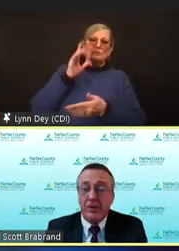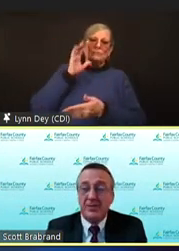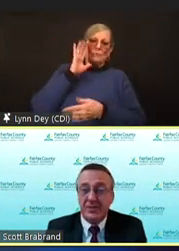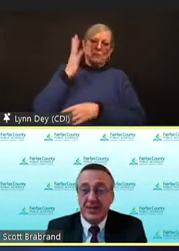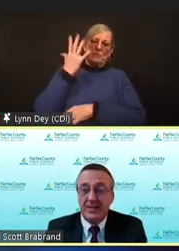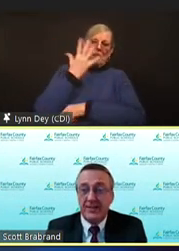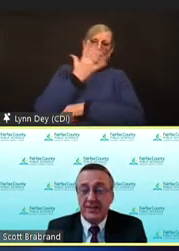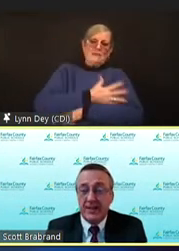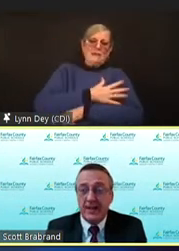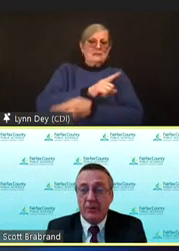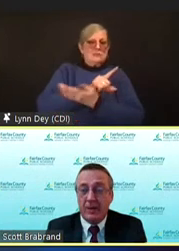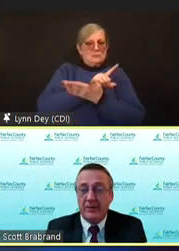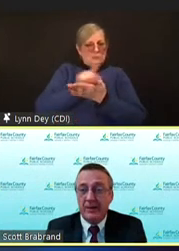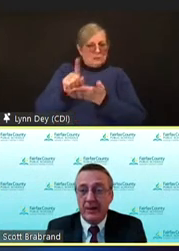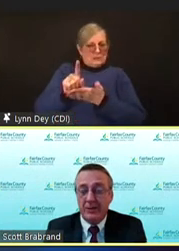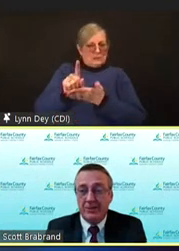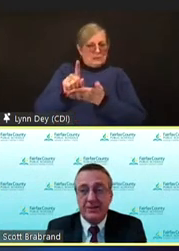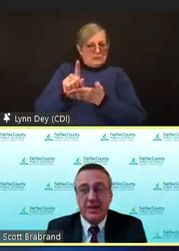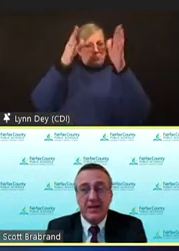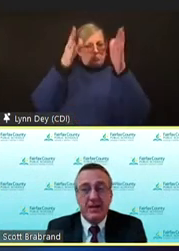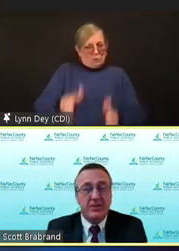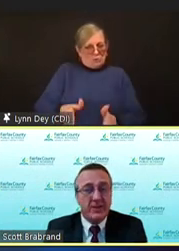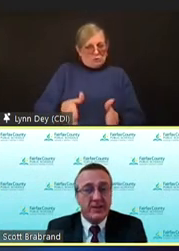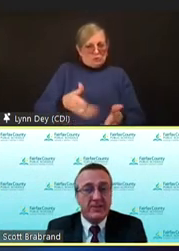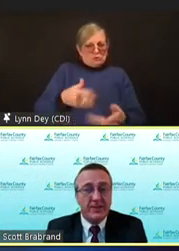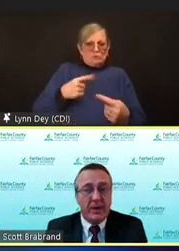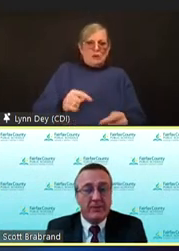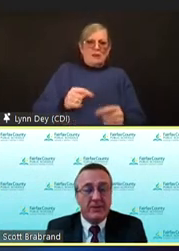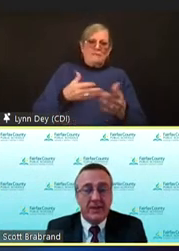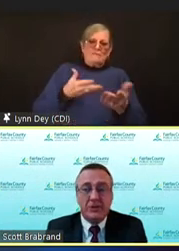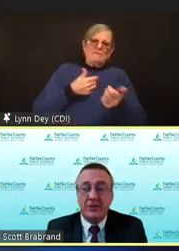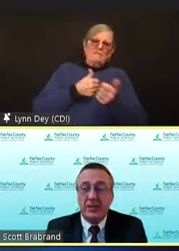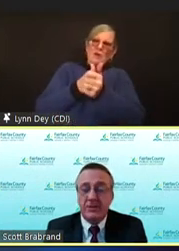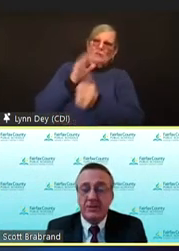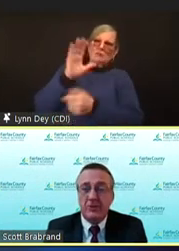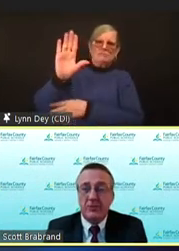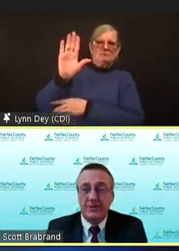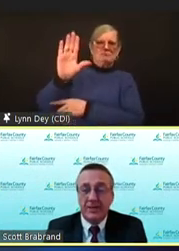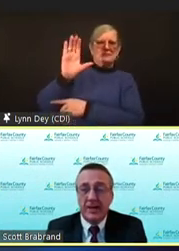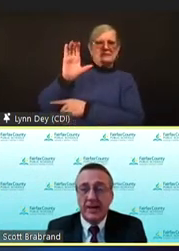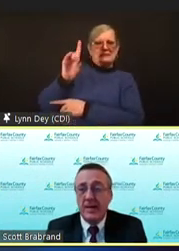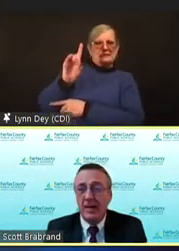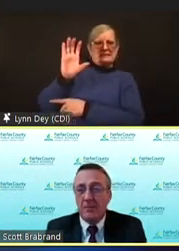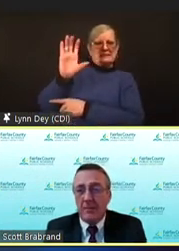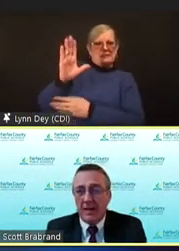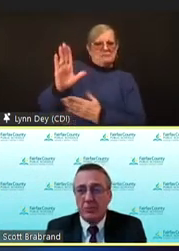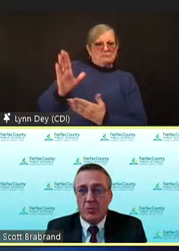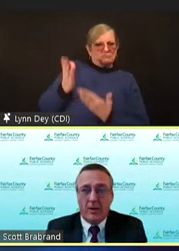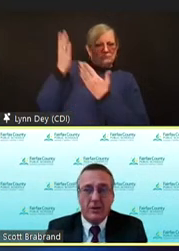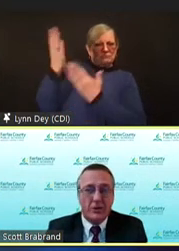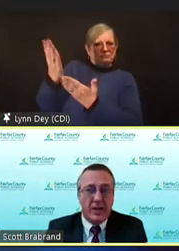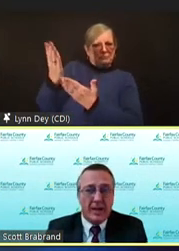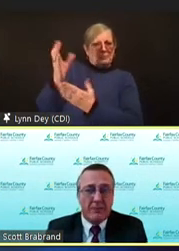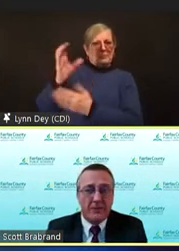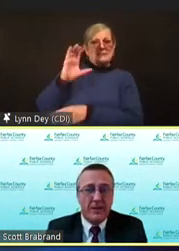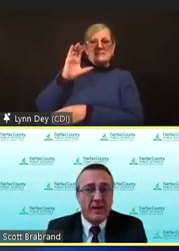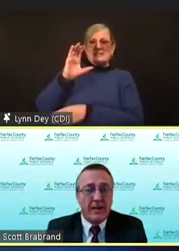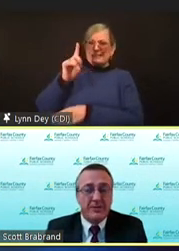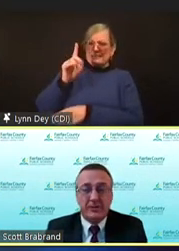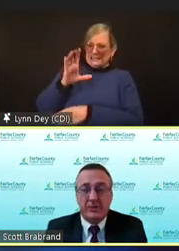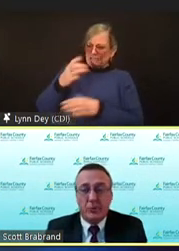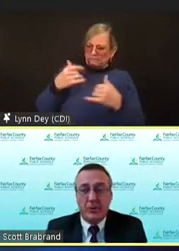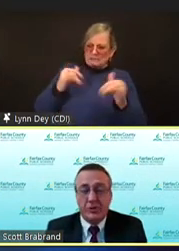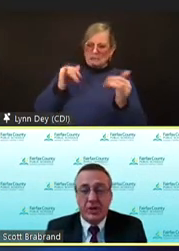follow CDC recommendations. CDC recommendations continue to say mask wearing should happen,